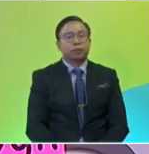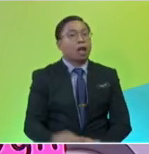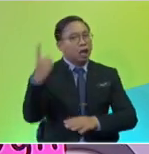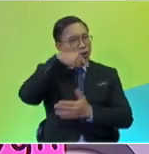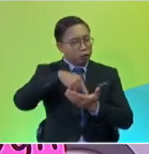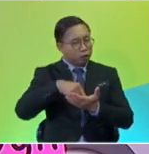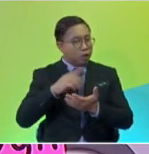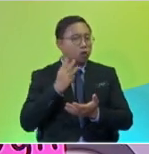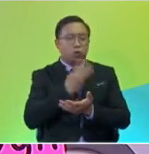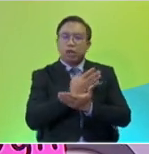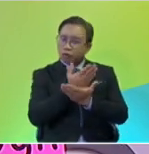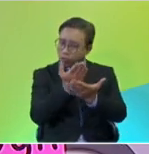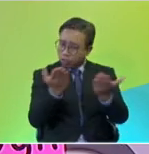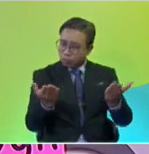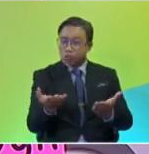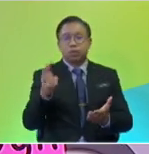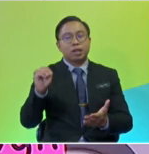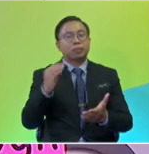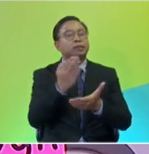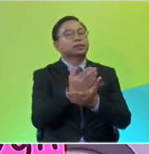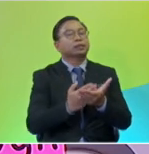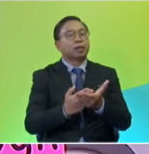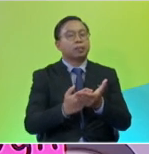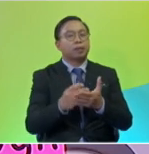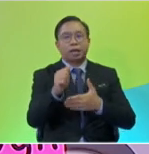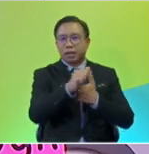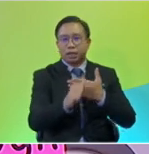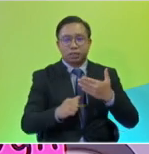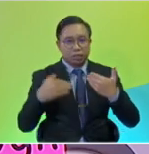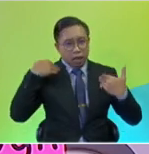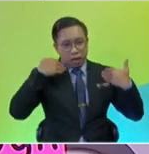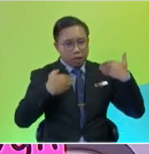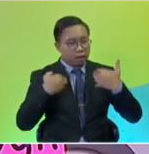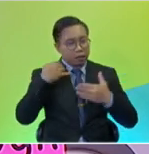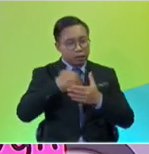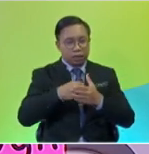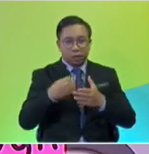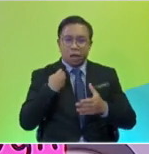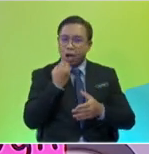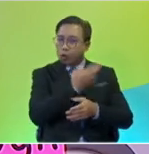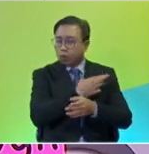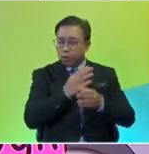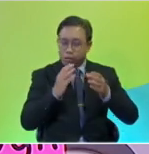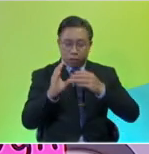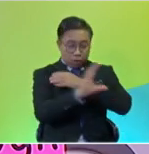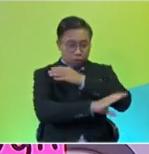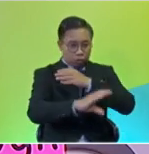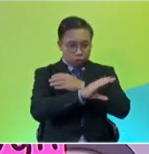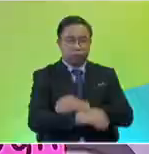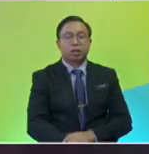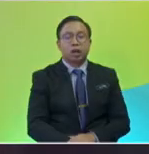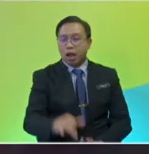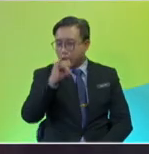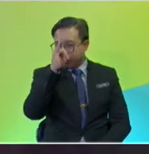have introduced them to some endangered animals in our country. Yeah. Right? Among them are